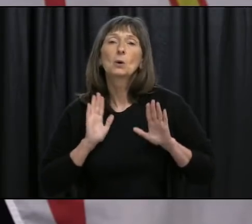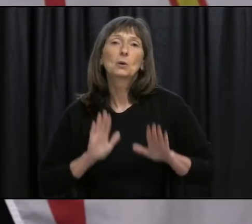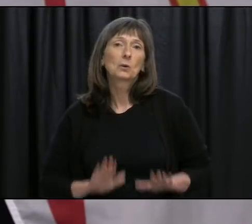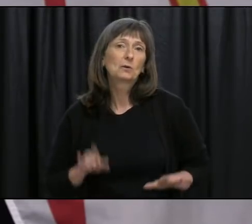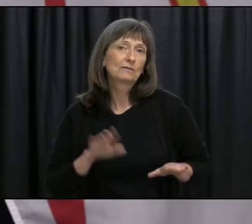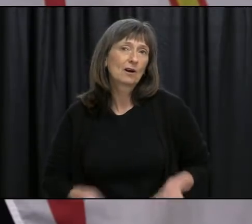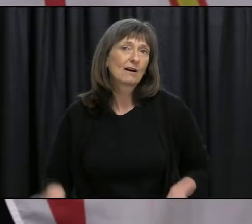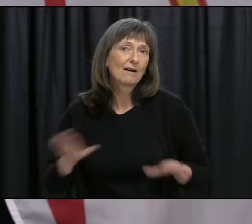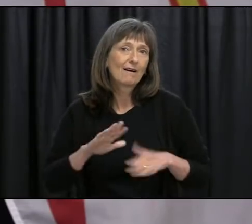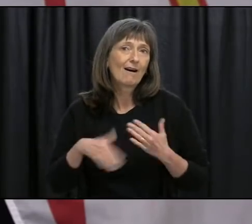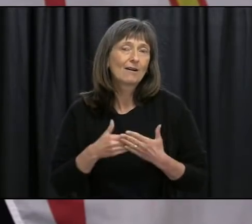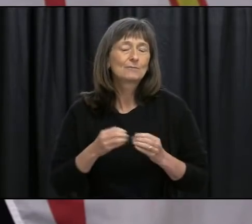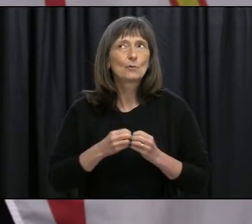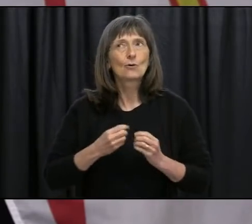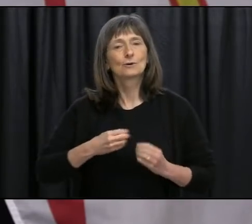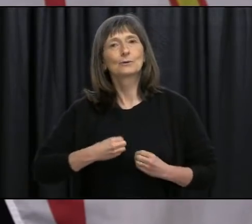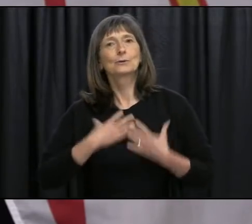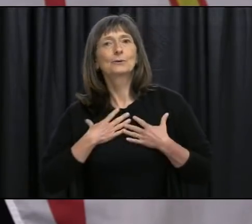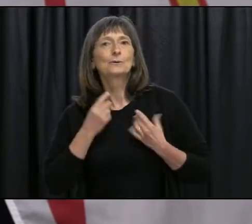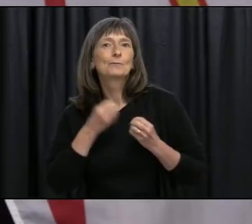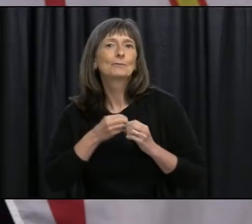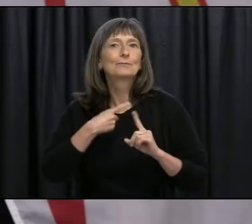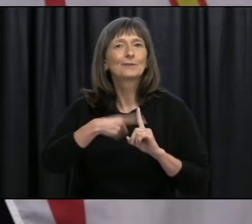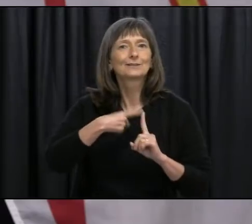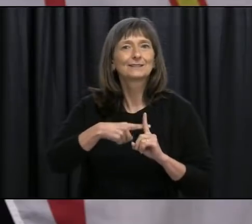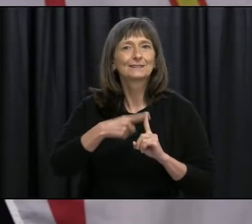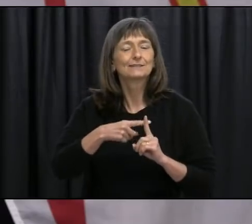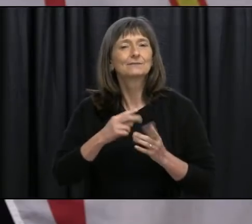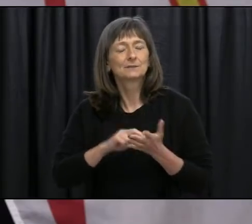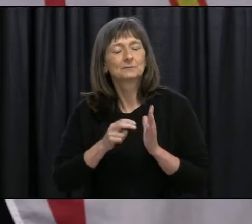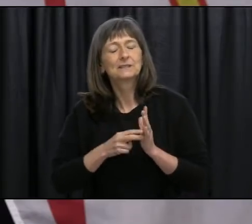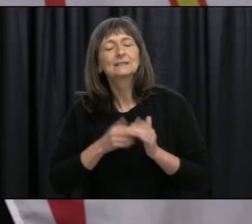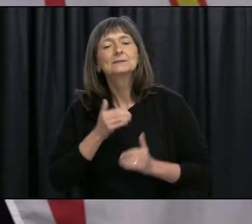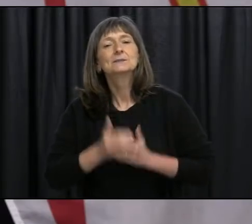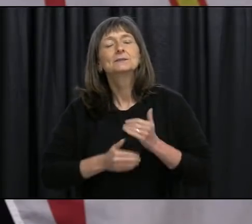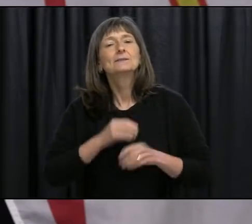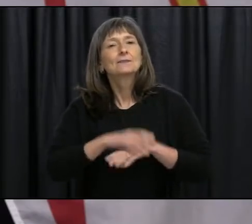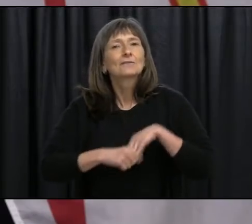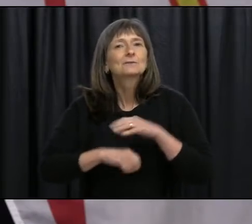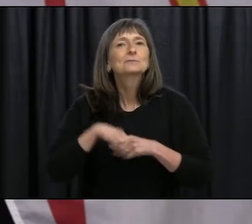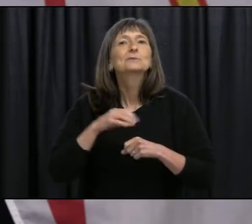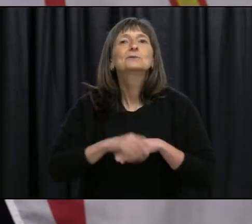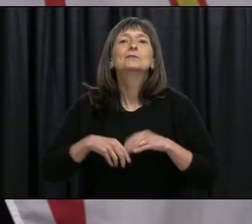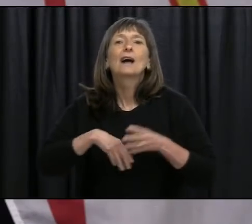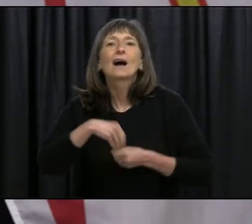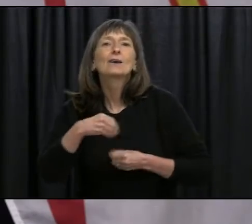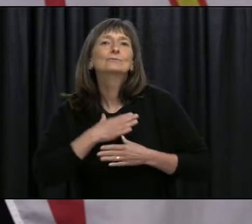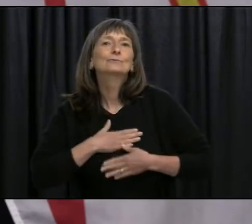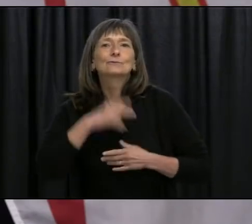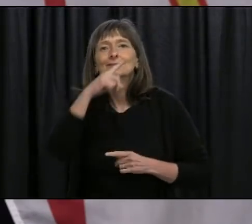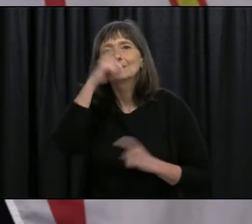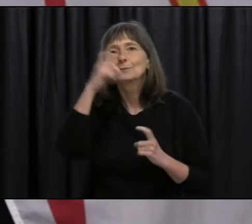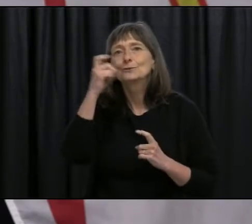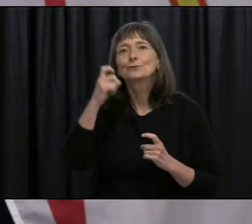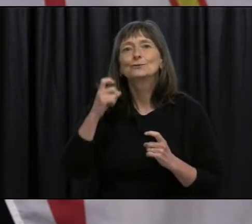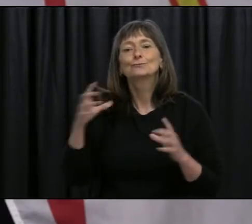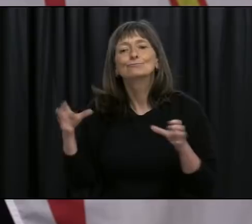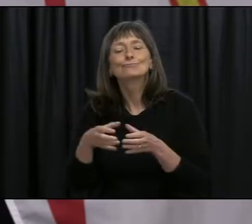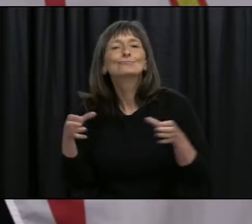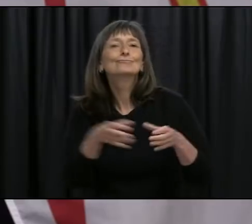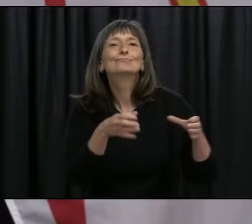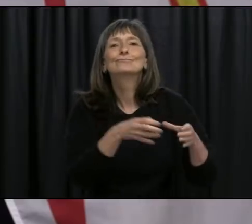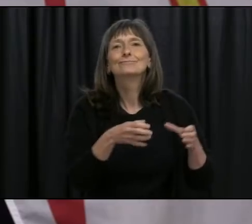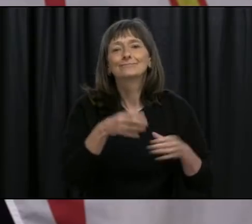This is indeed a positive step forward, and it means we can now more comfortably enjoy summer activities and gatherings with families